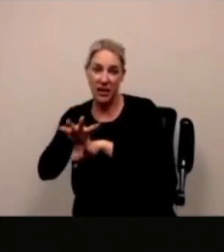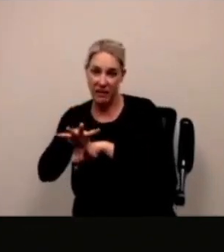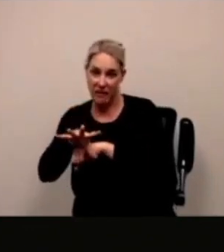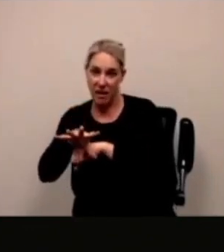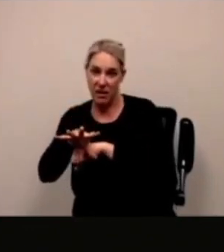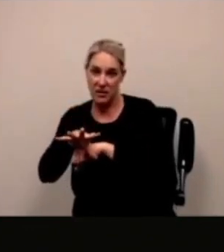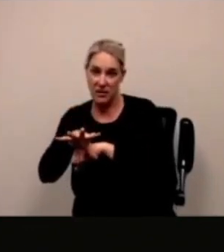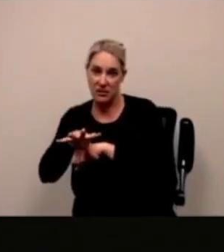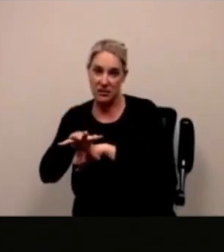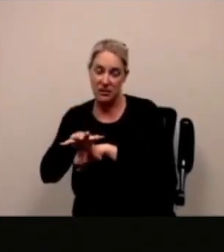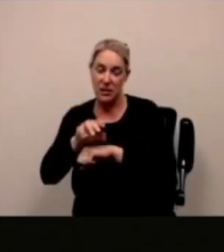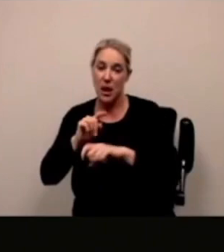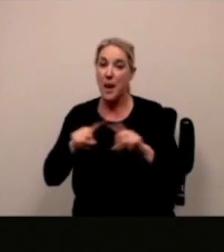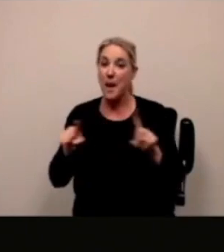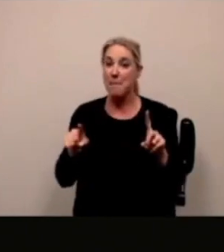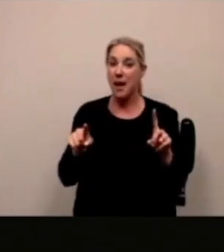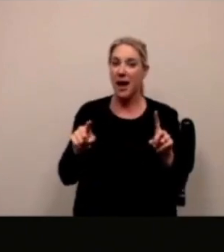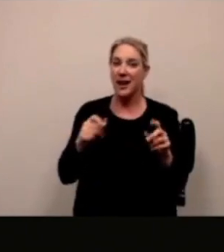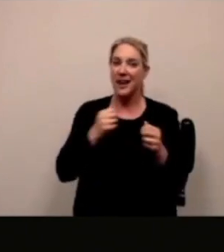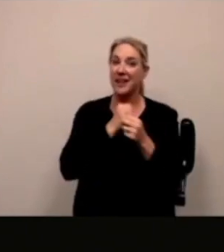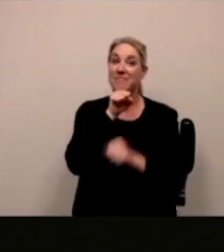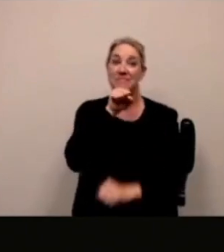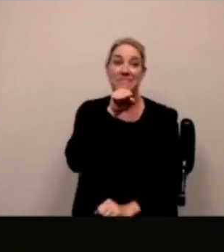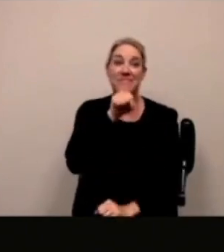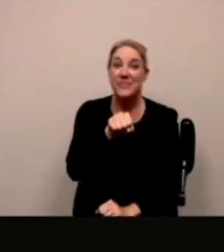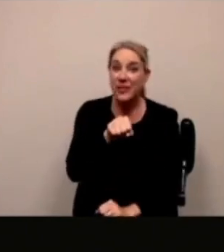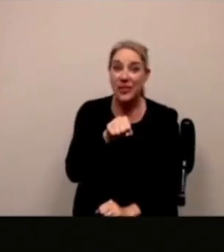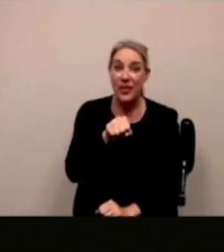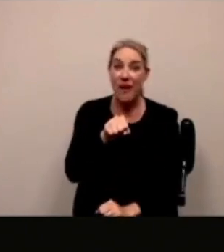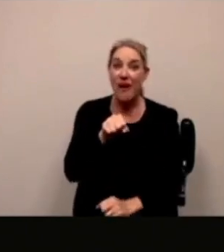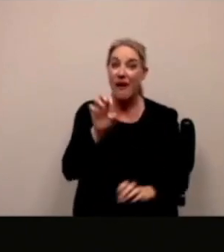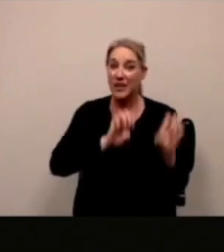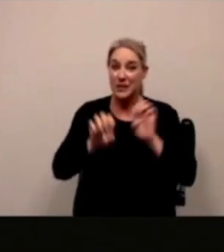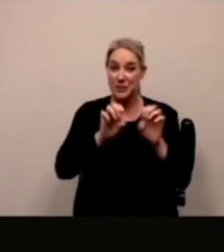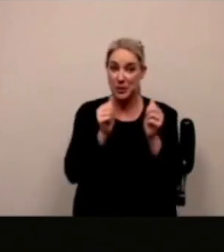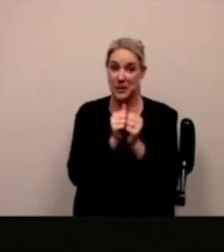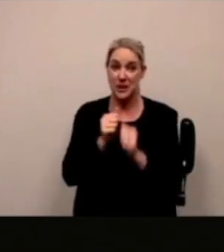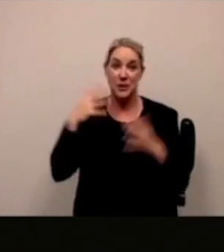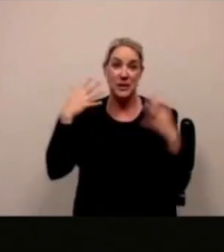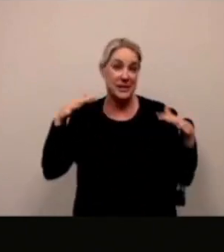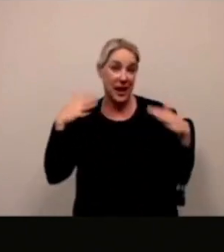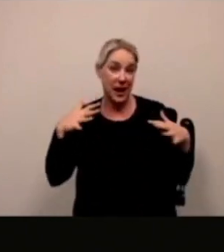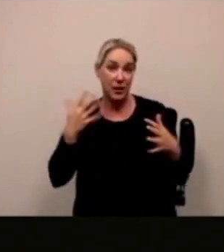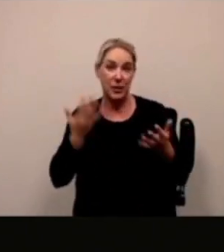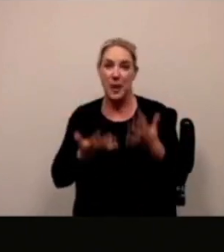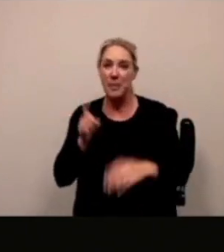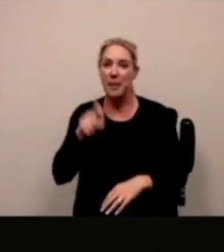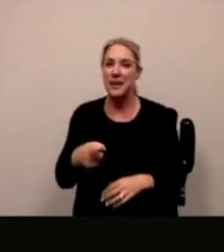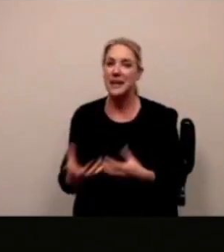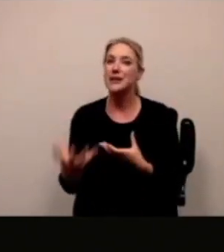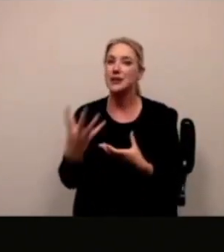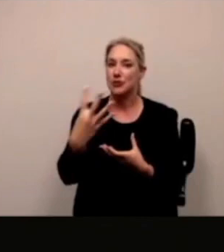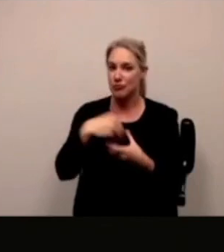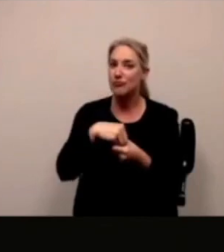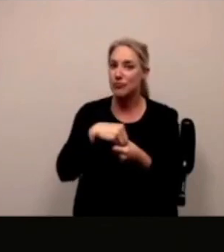That said, I love experimenting with sound, so maybe we should return to that area someday too.